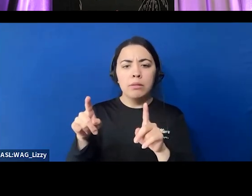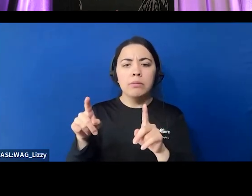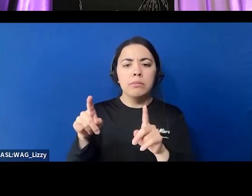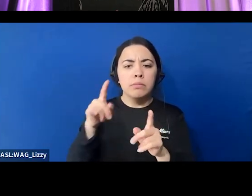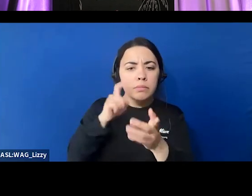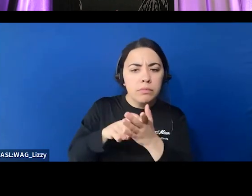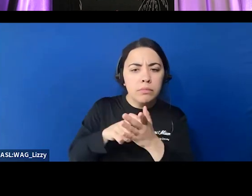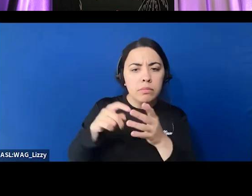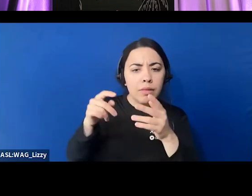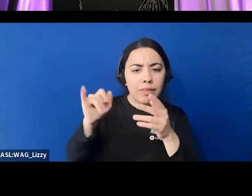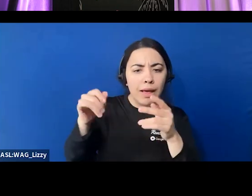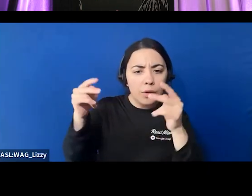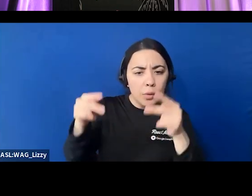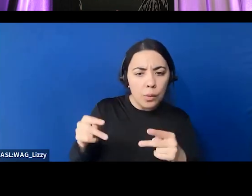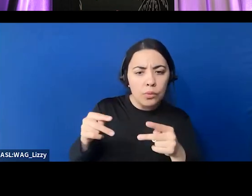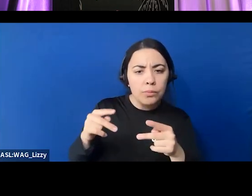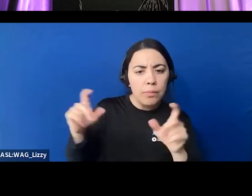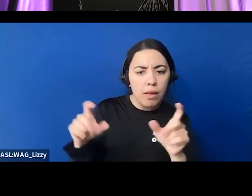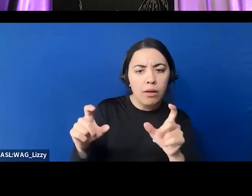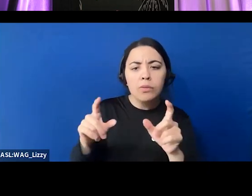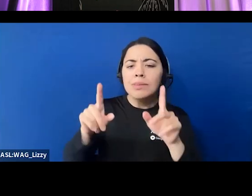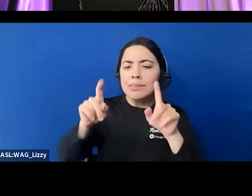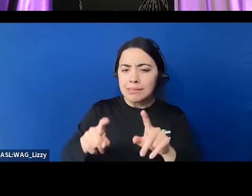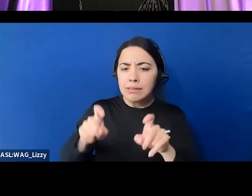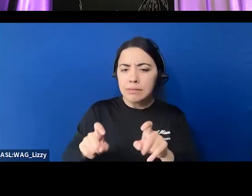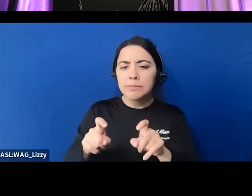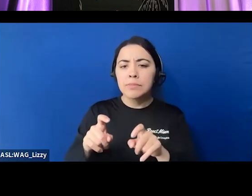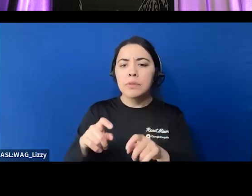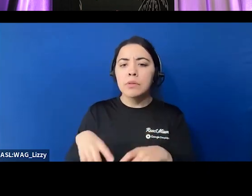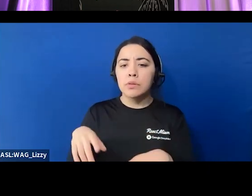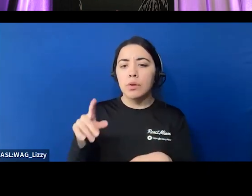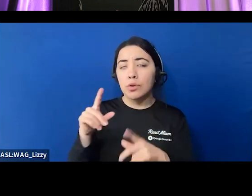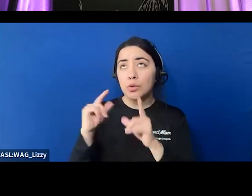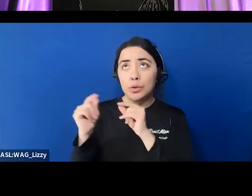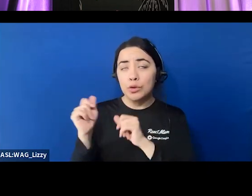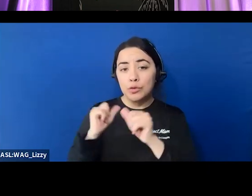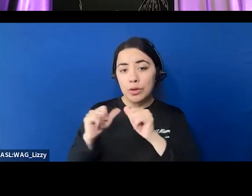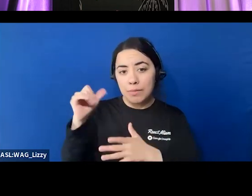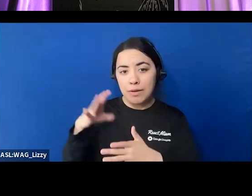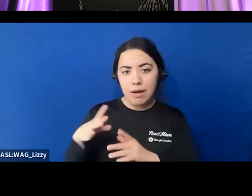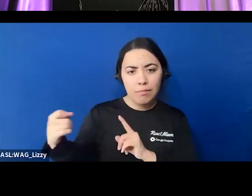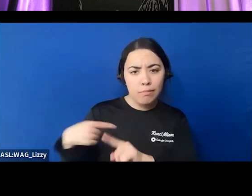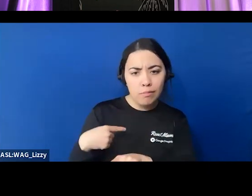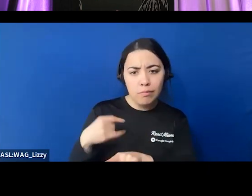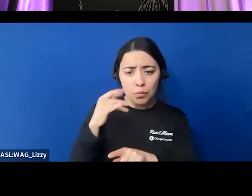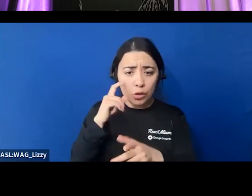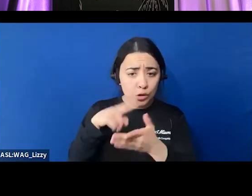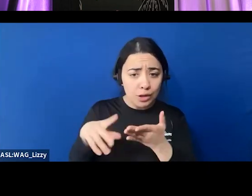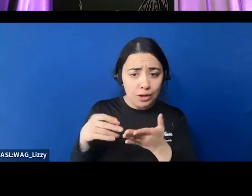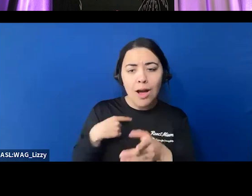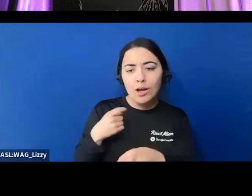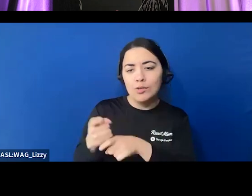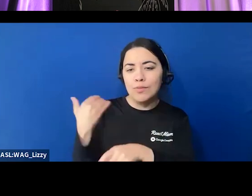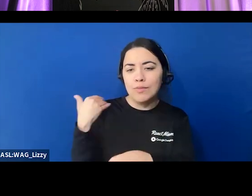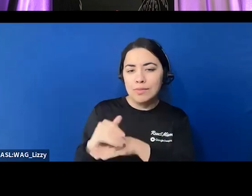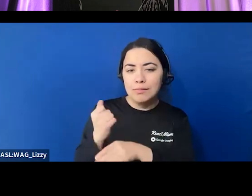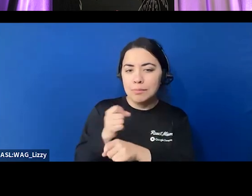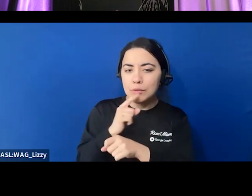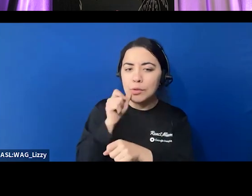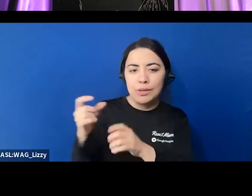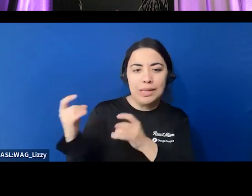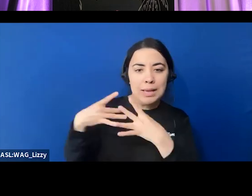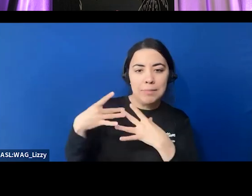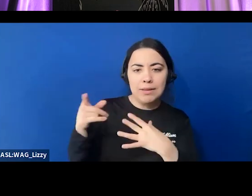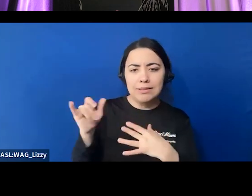like, however hard you're going to troll me, 10x it. All right, so we got to wrap up. Why should you care about any of this now that Go is 10 times